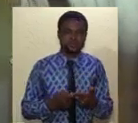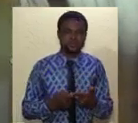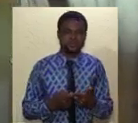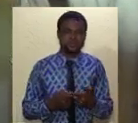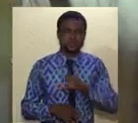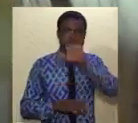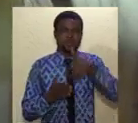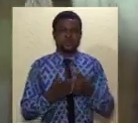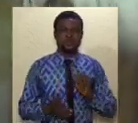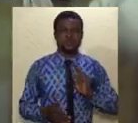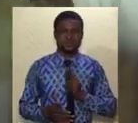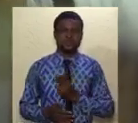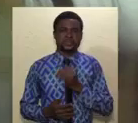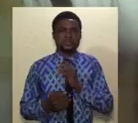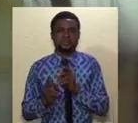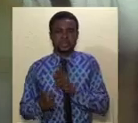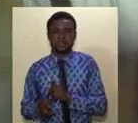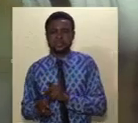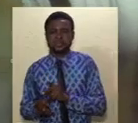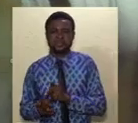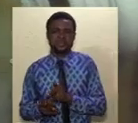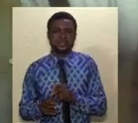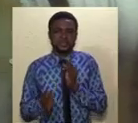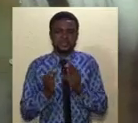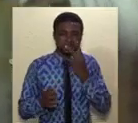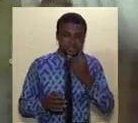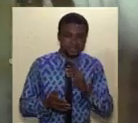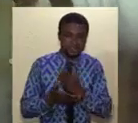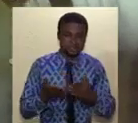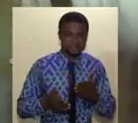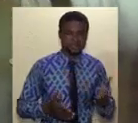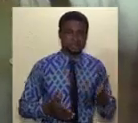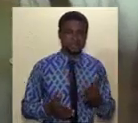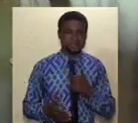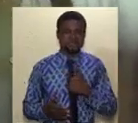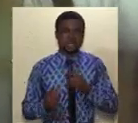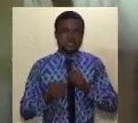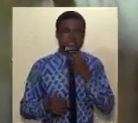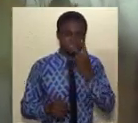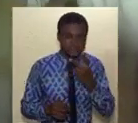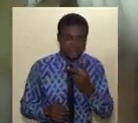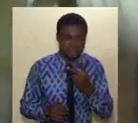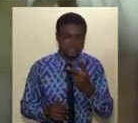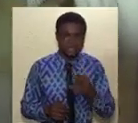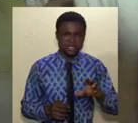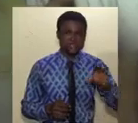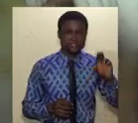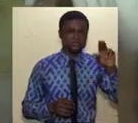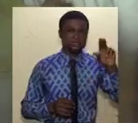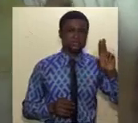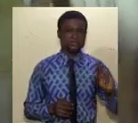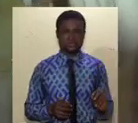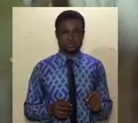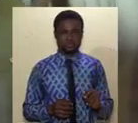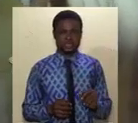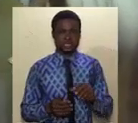it? So all of us are mandated reporters. If we see something, we should say something, we should do something. Especially if it